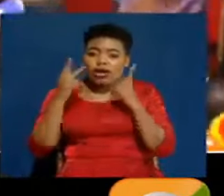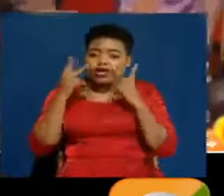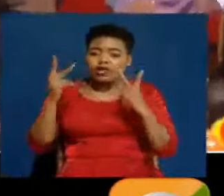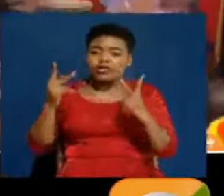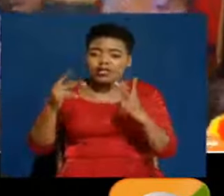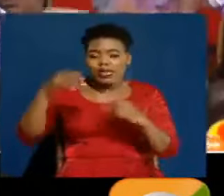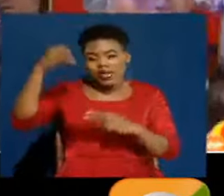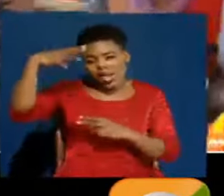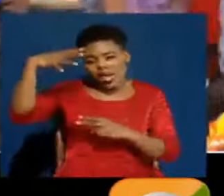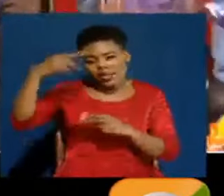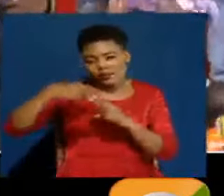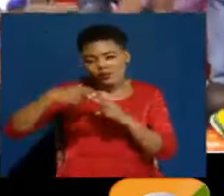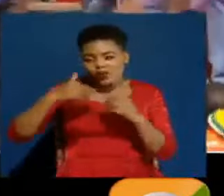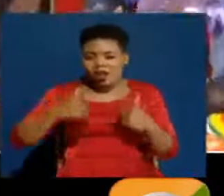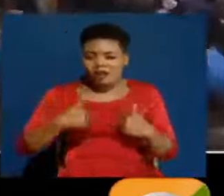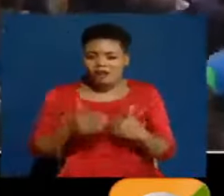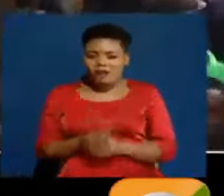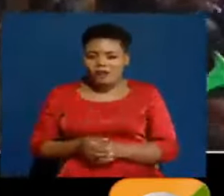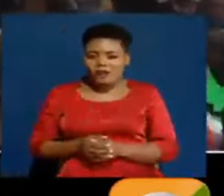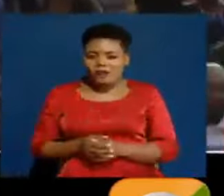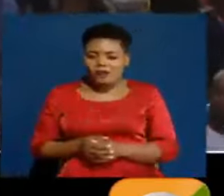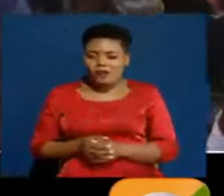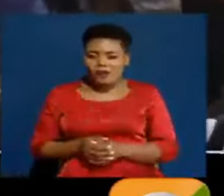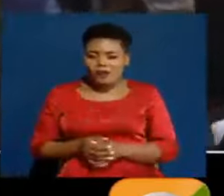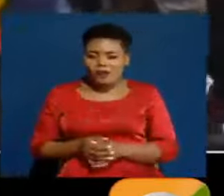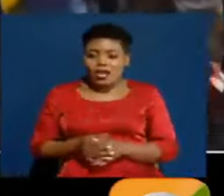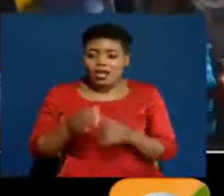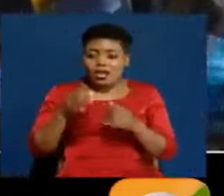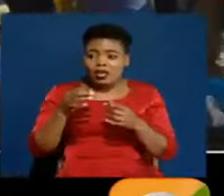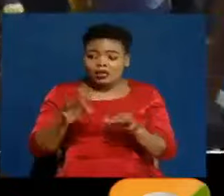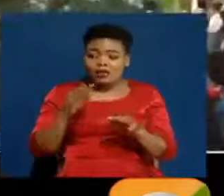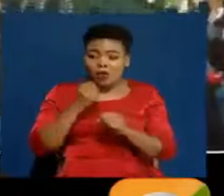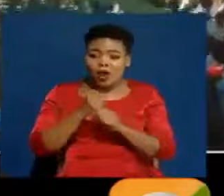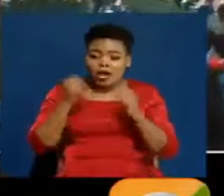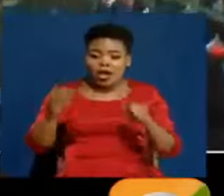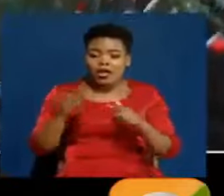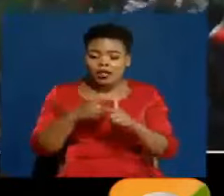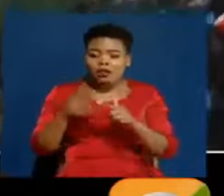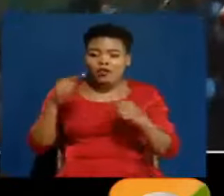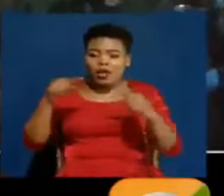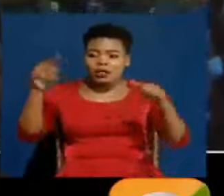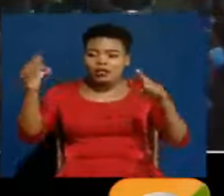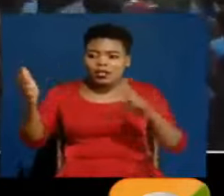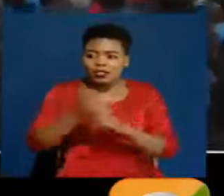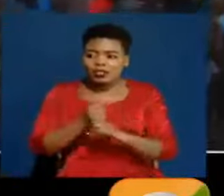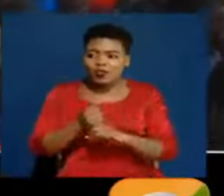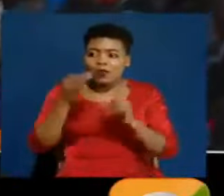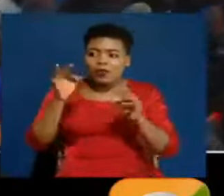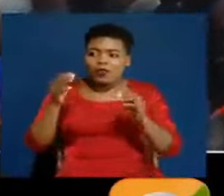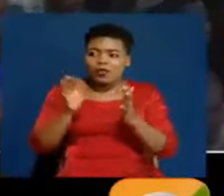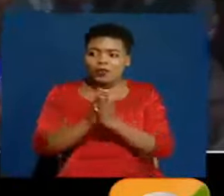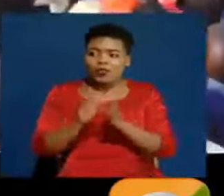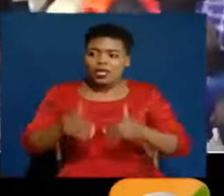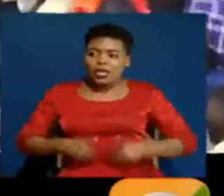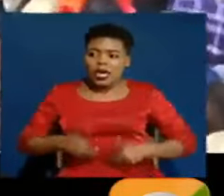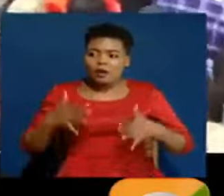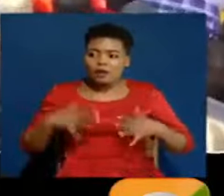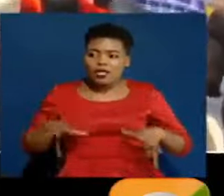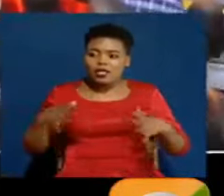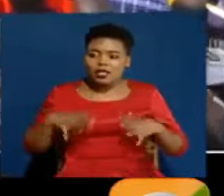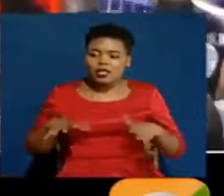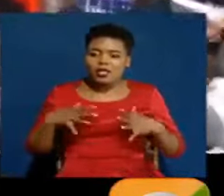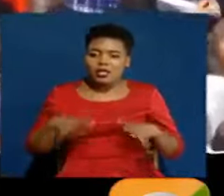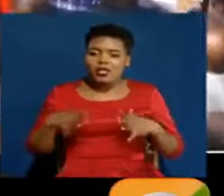at the end of the tunnel with the uprising of the young people recently terming the